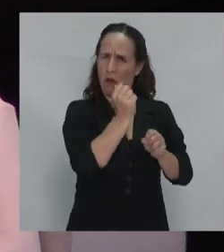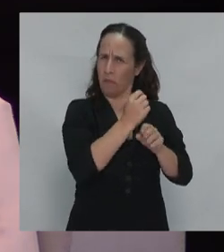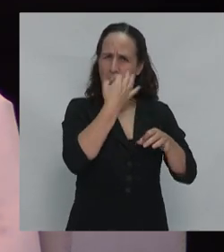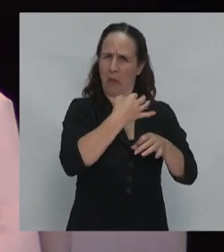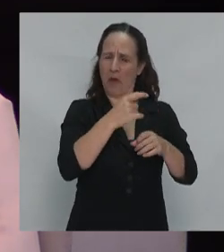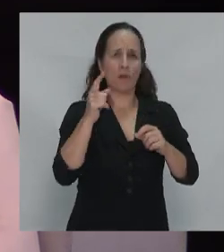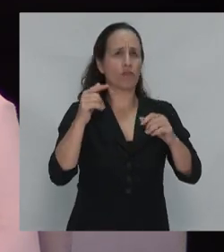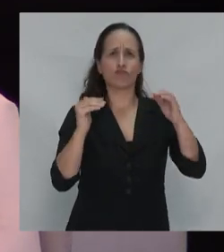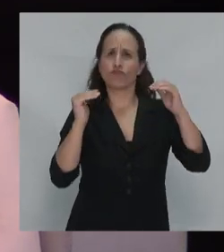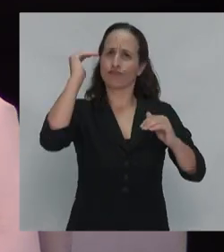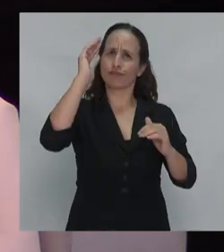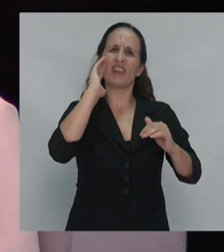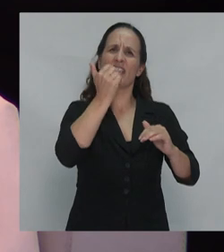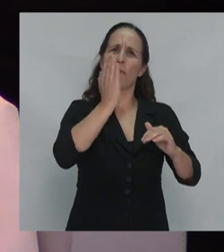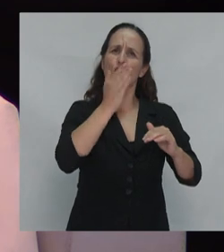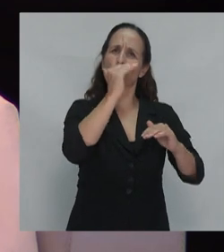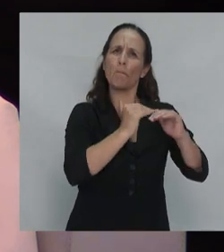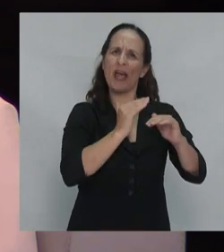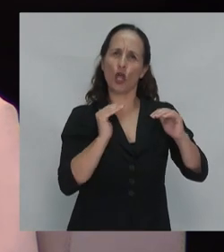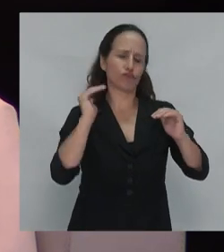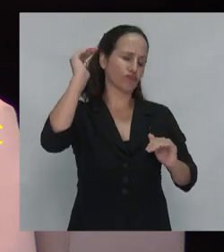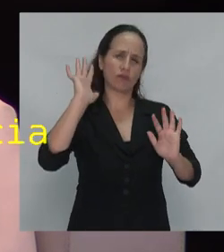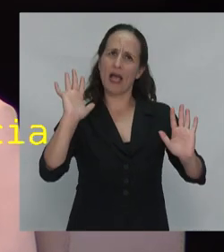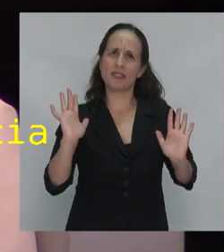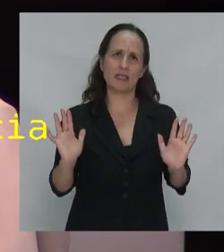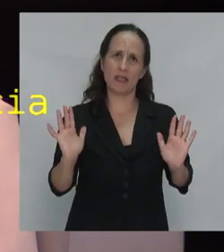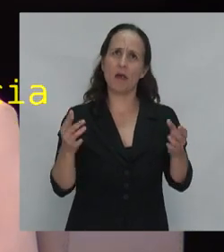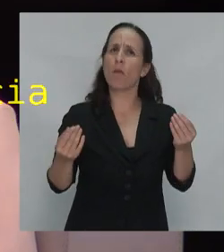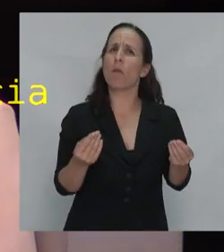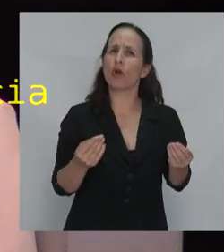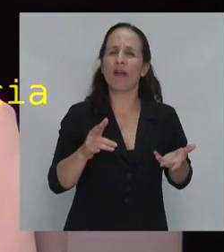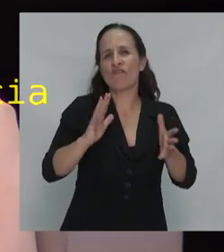model that exploits the weak, the vulnerable.